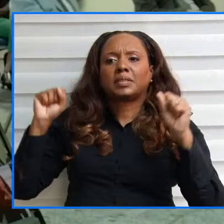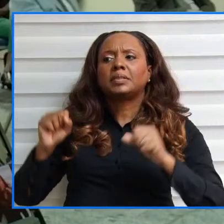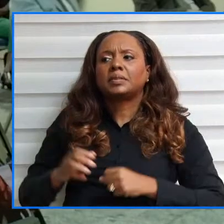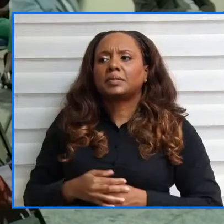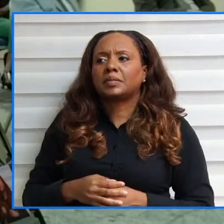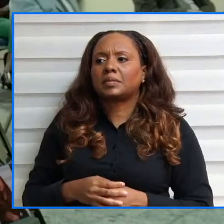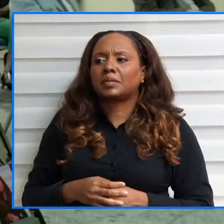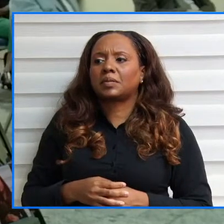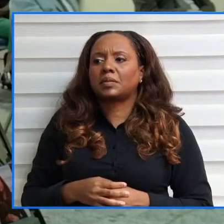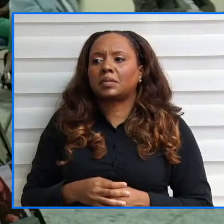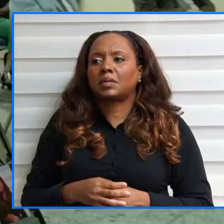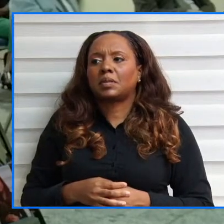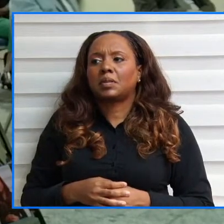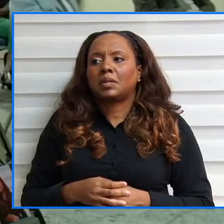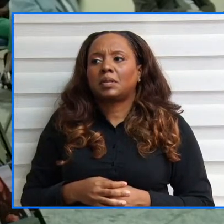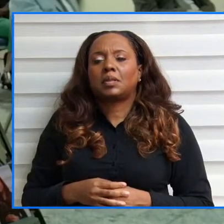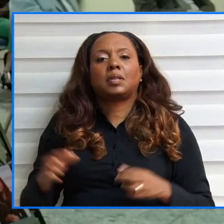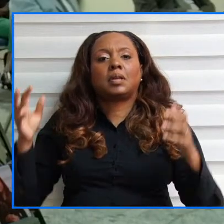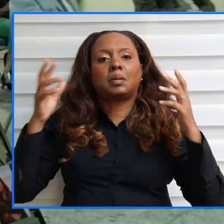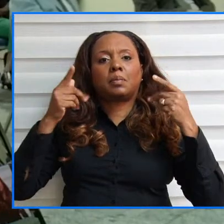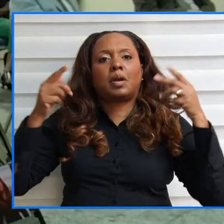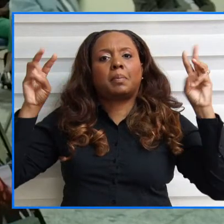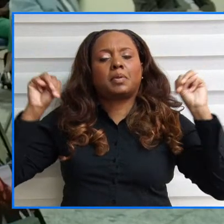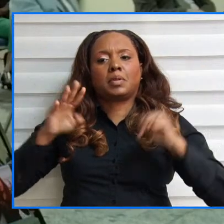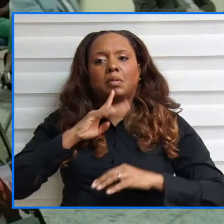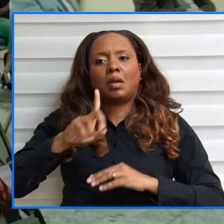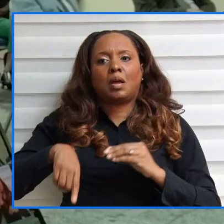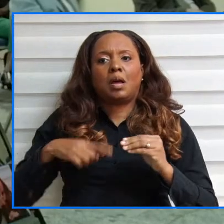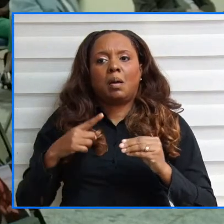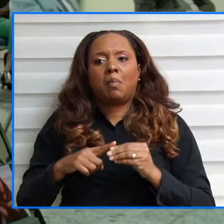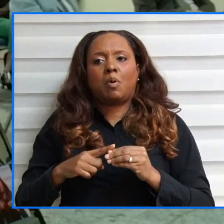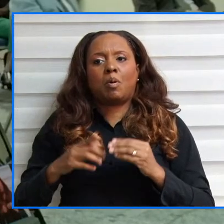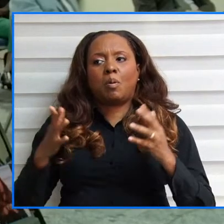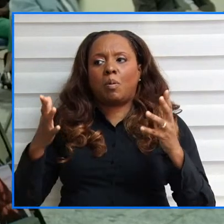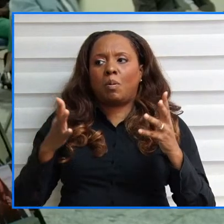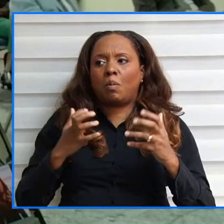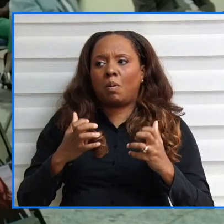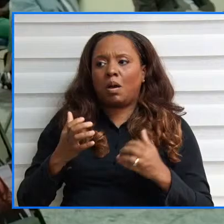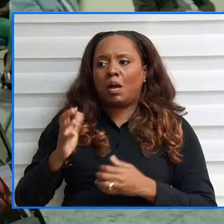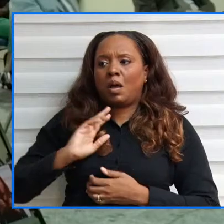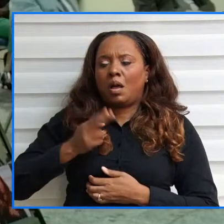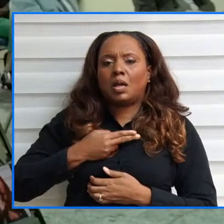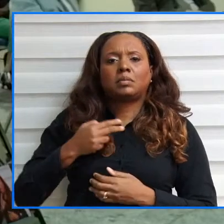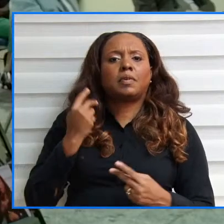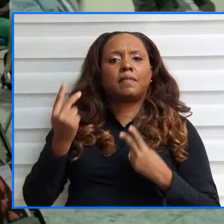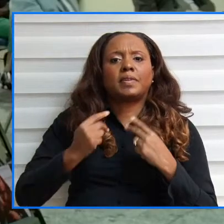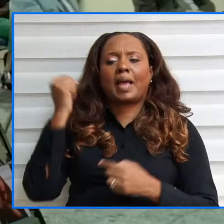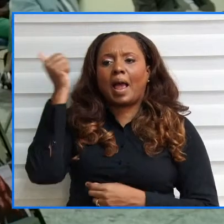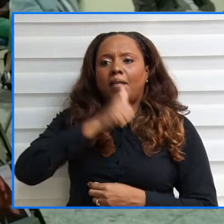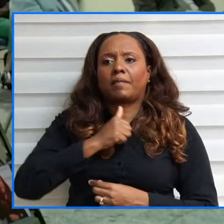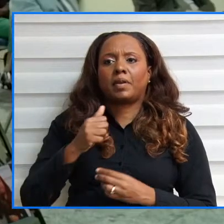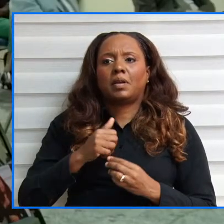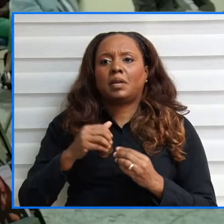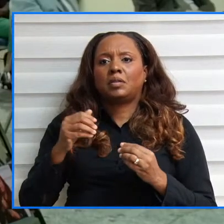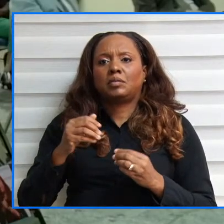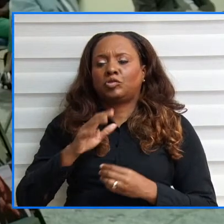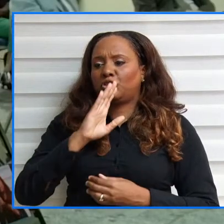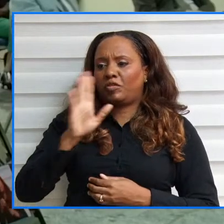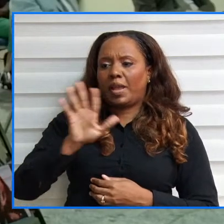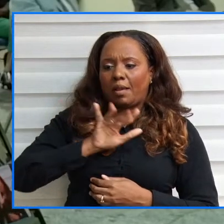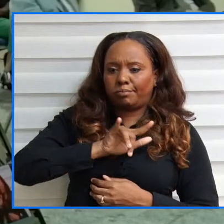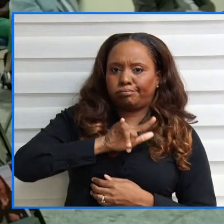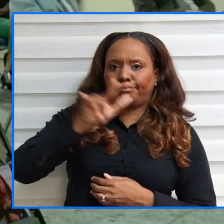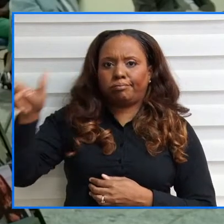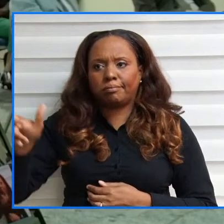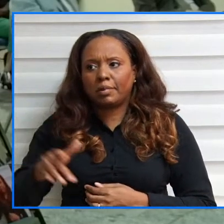spoke about the need to cut the middle out and to have us be able to visit Africa. How strongly do you feel about